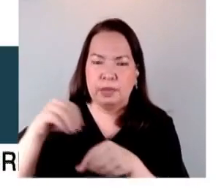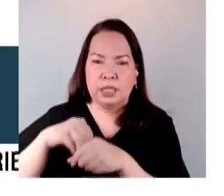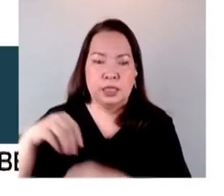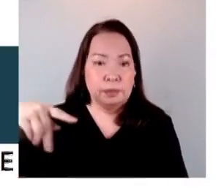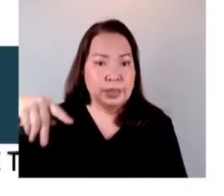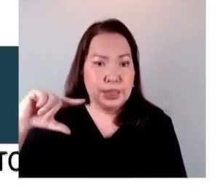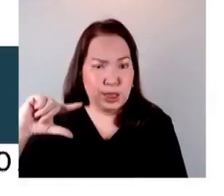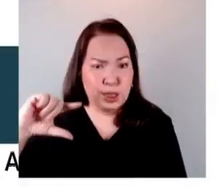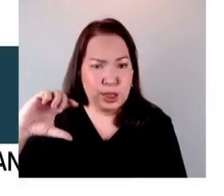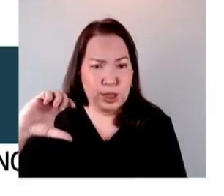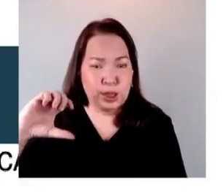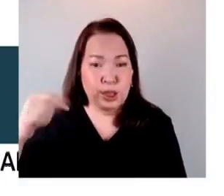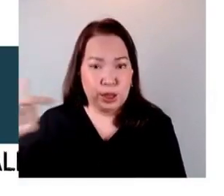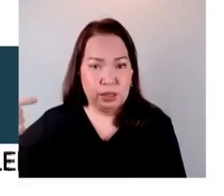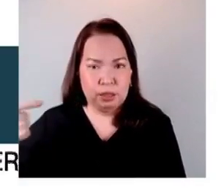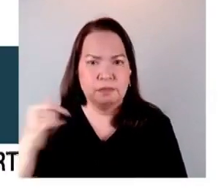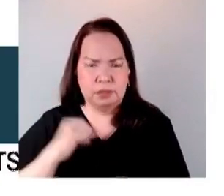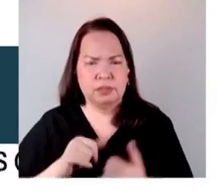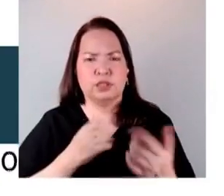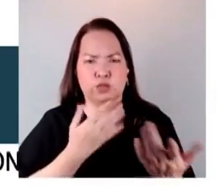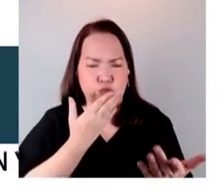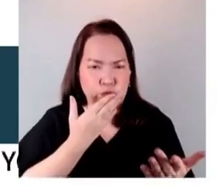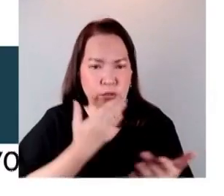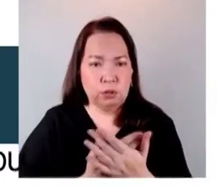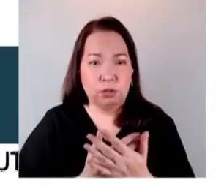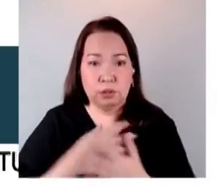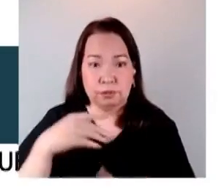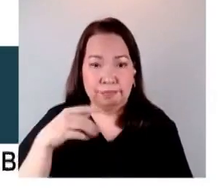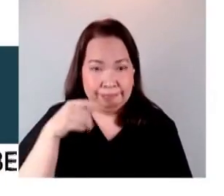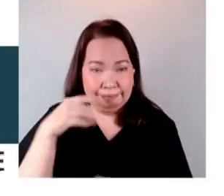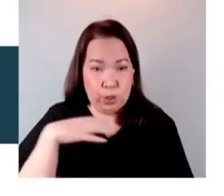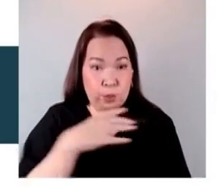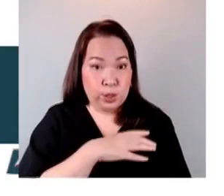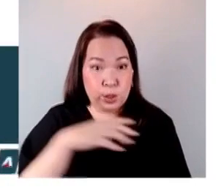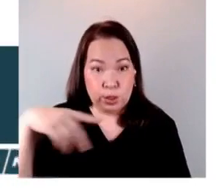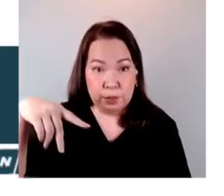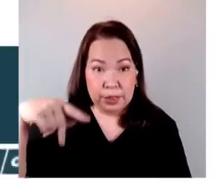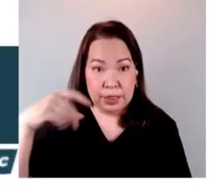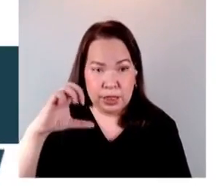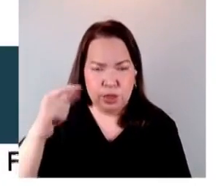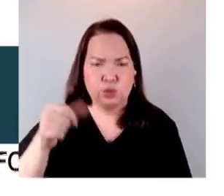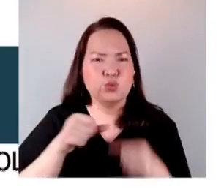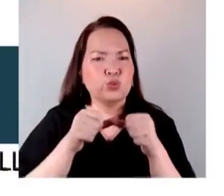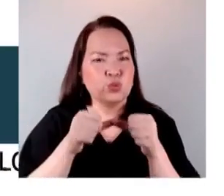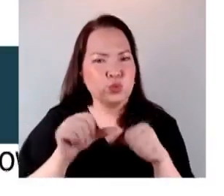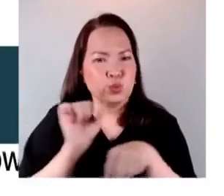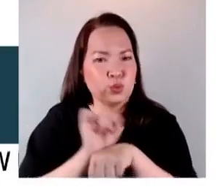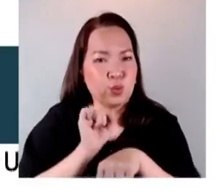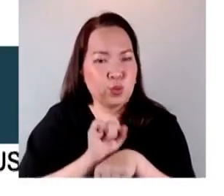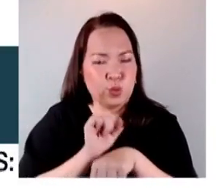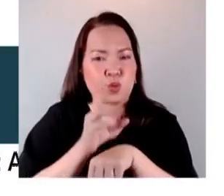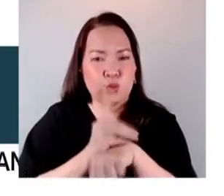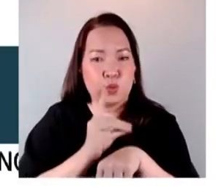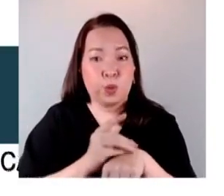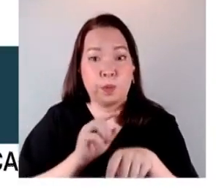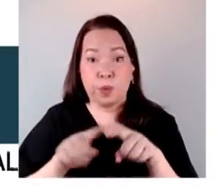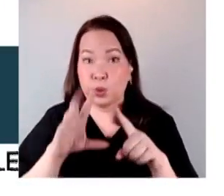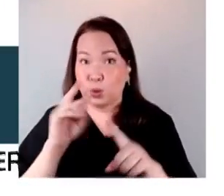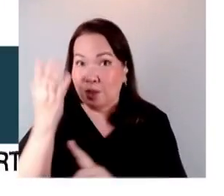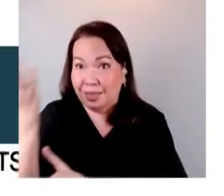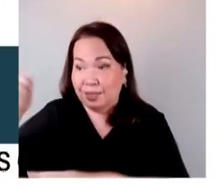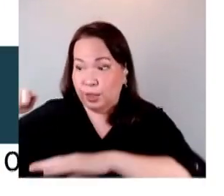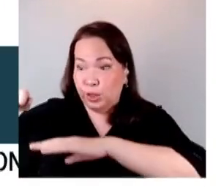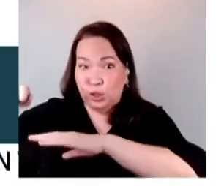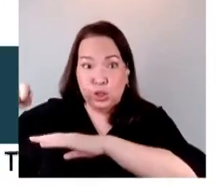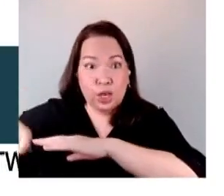itself. The commission has served its purpose and is still serving its purpose. When the Justice Secretary says he will expand